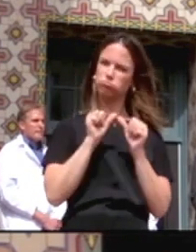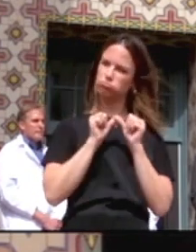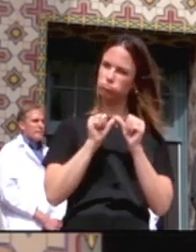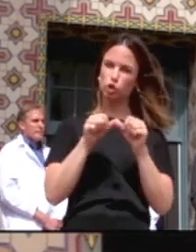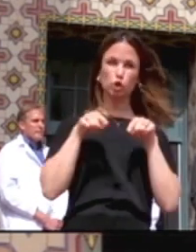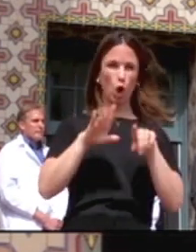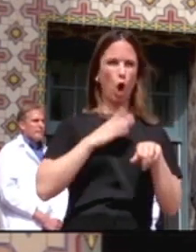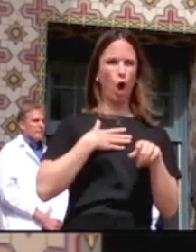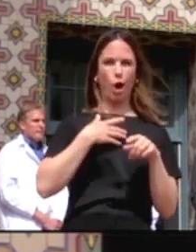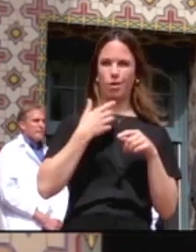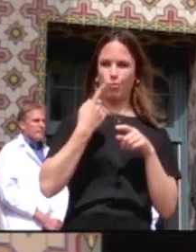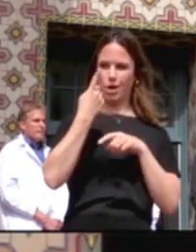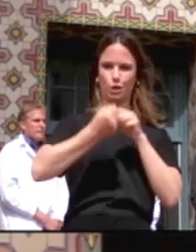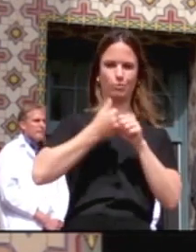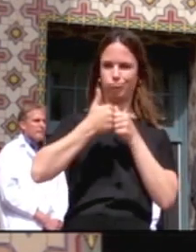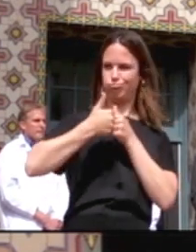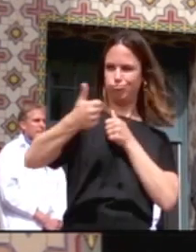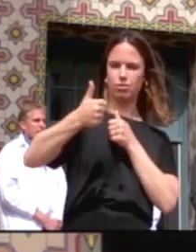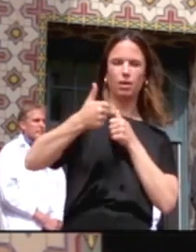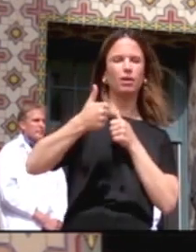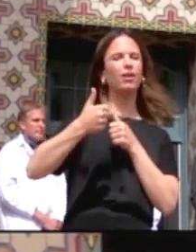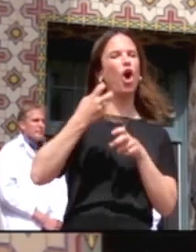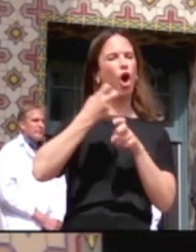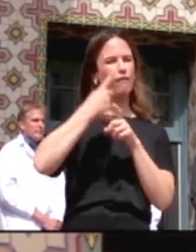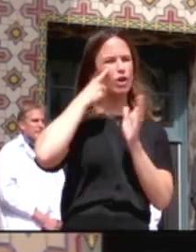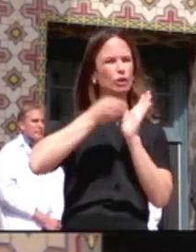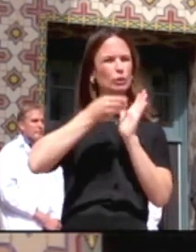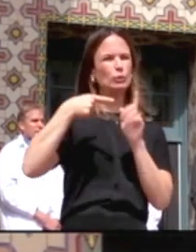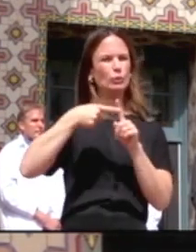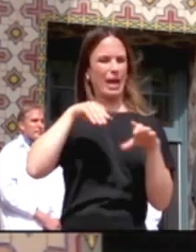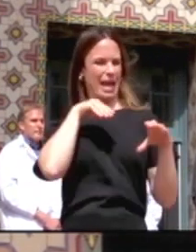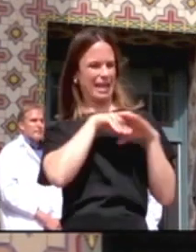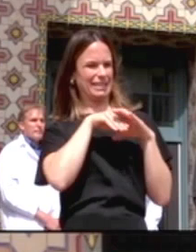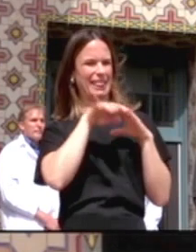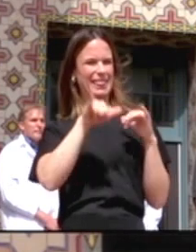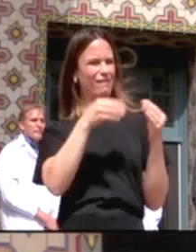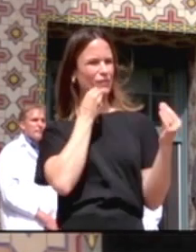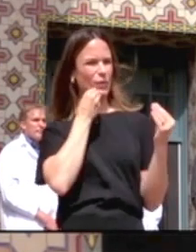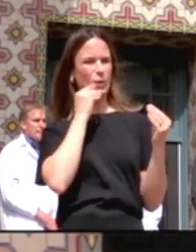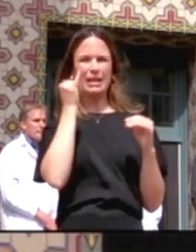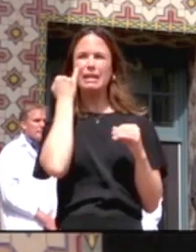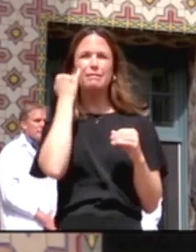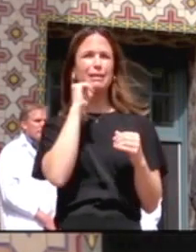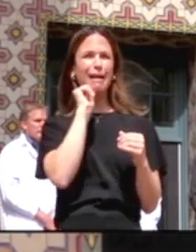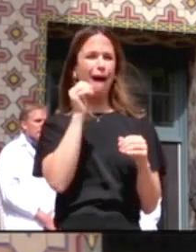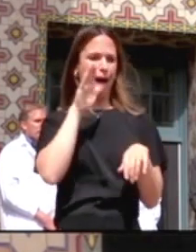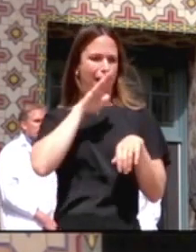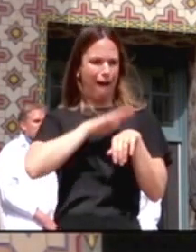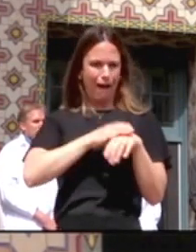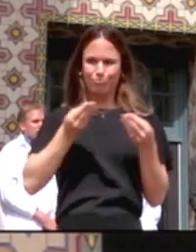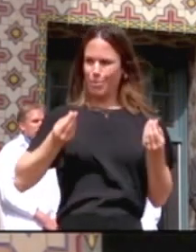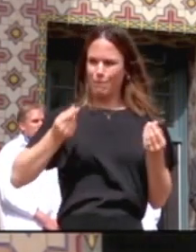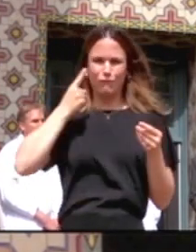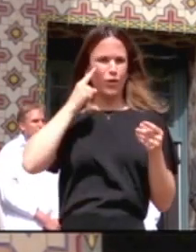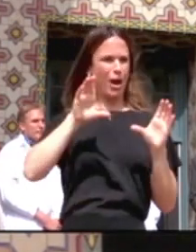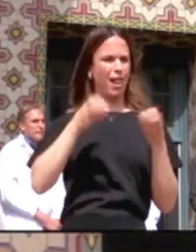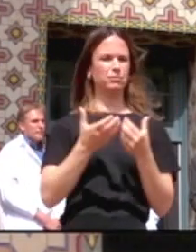our year of remote learning, it was harder for students to access the meals if they were not already on campus for